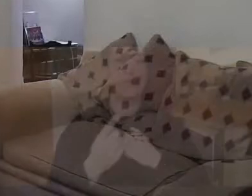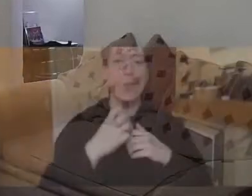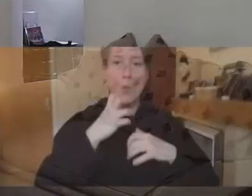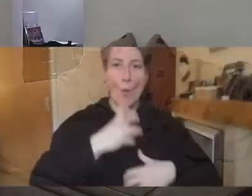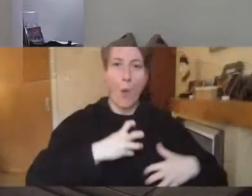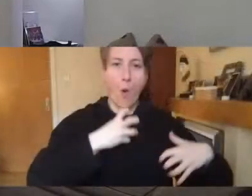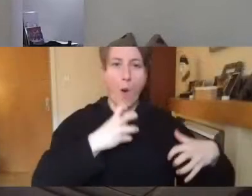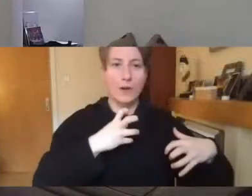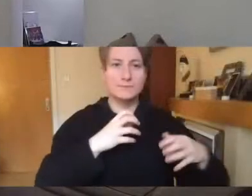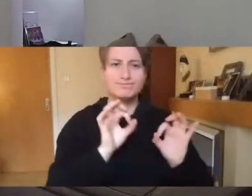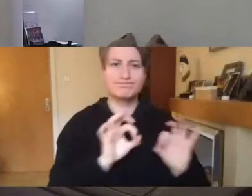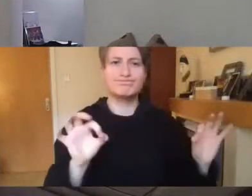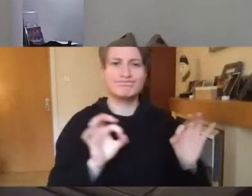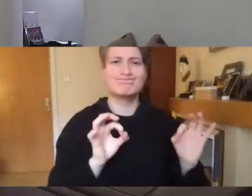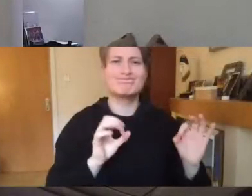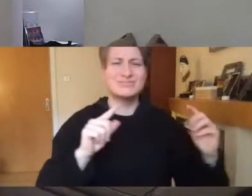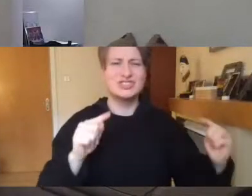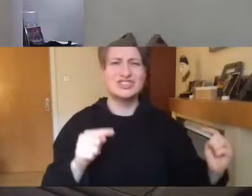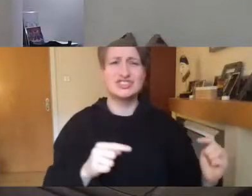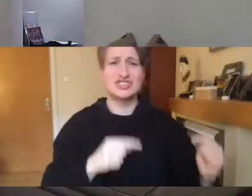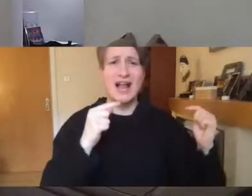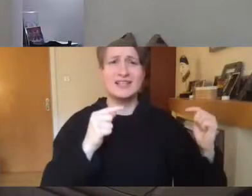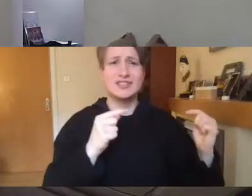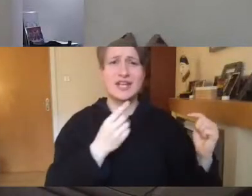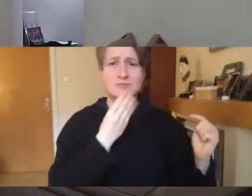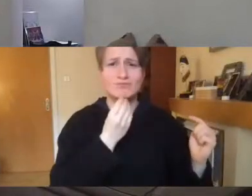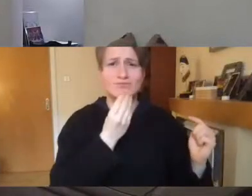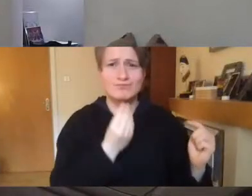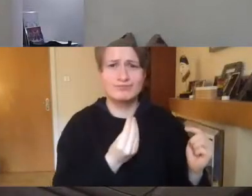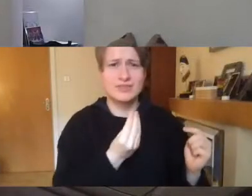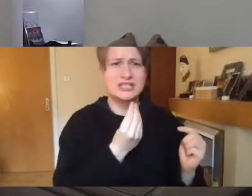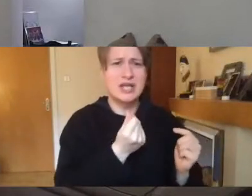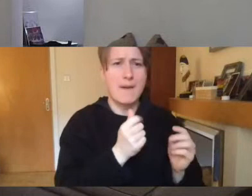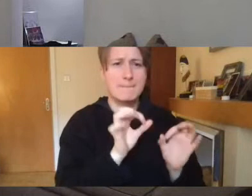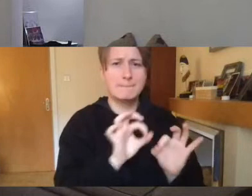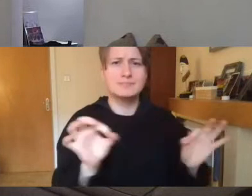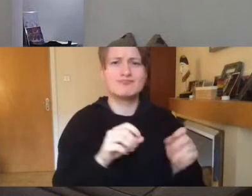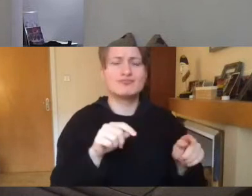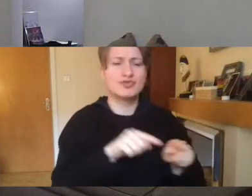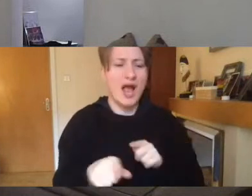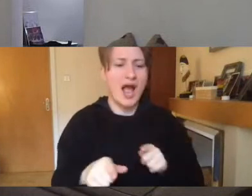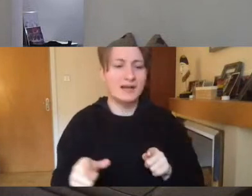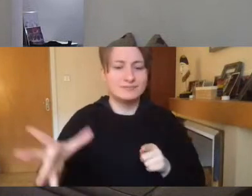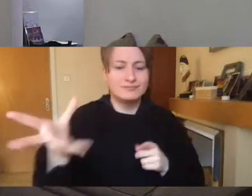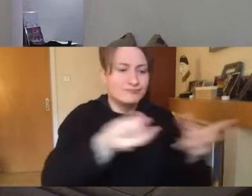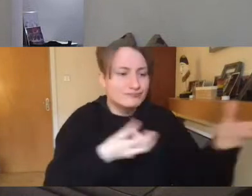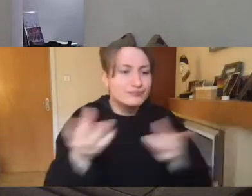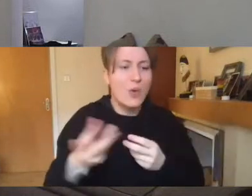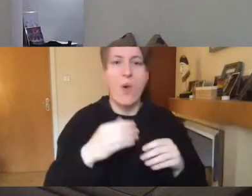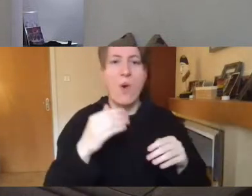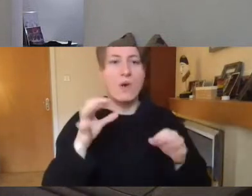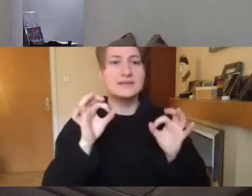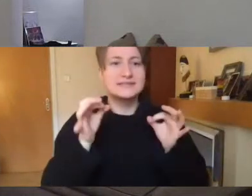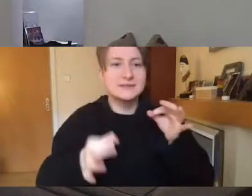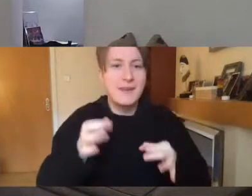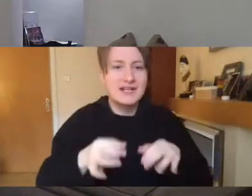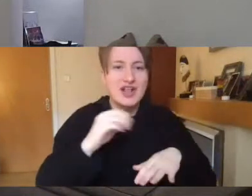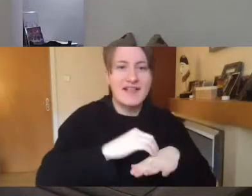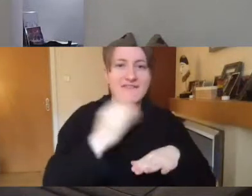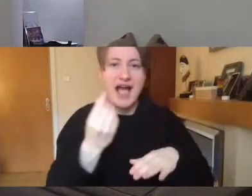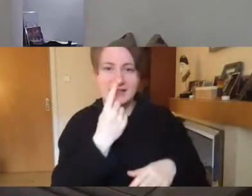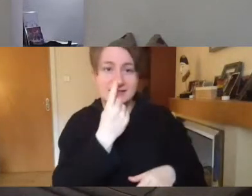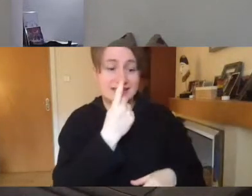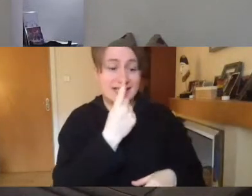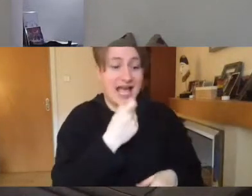That tends to be a kind of almost like a sort of an Olympic challenge, and there's nothing wrong with that, of course, at all. I'm always on the lookout for interesting